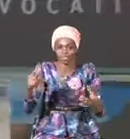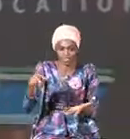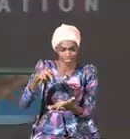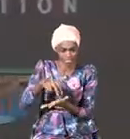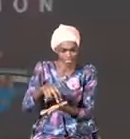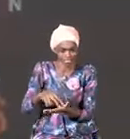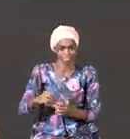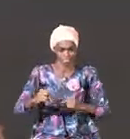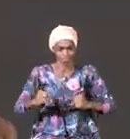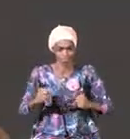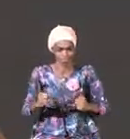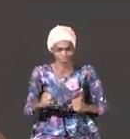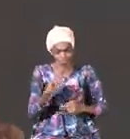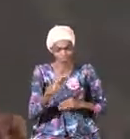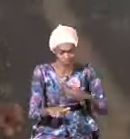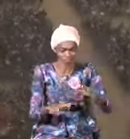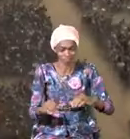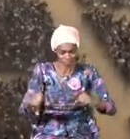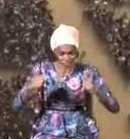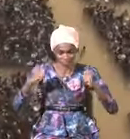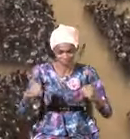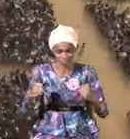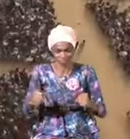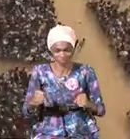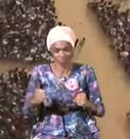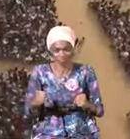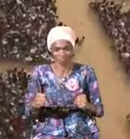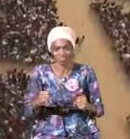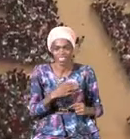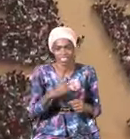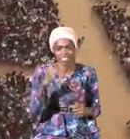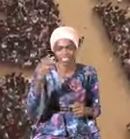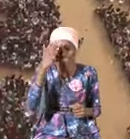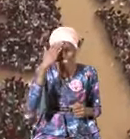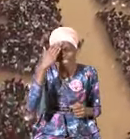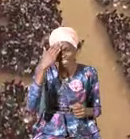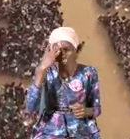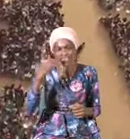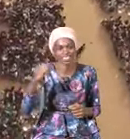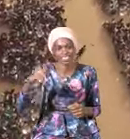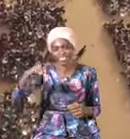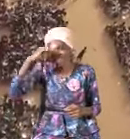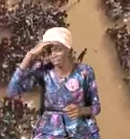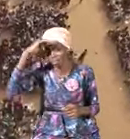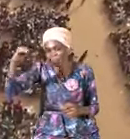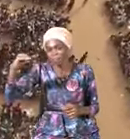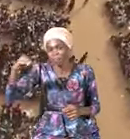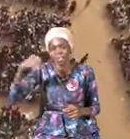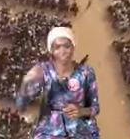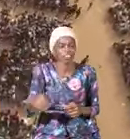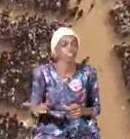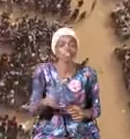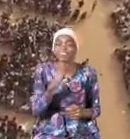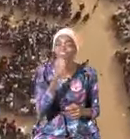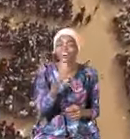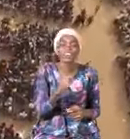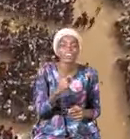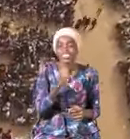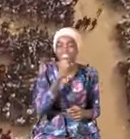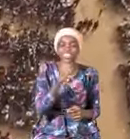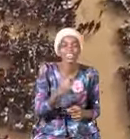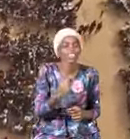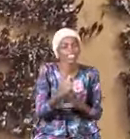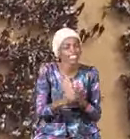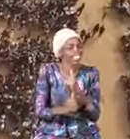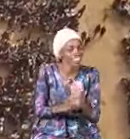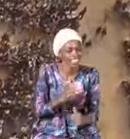walking, I am strong. And you know, the mark of old age,